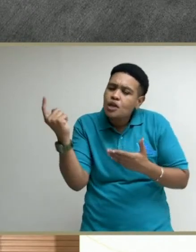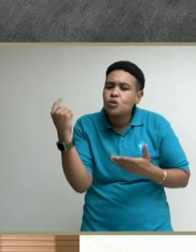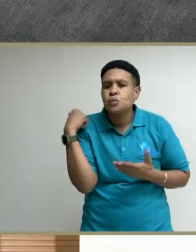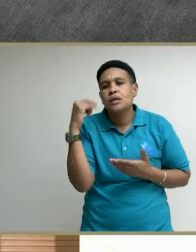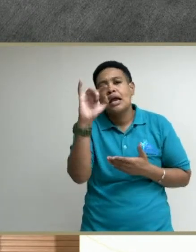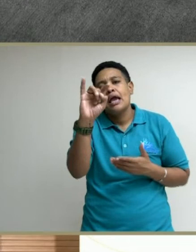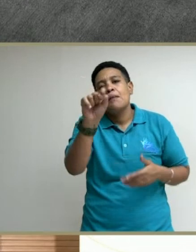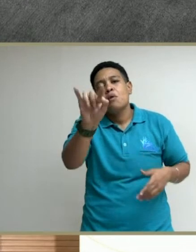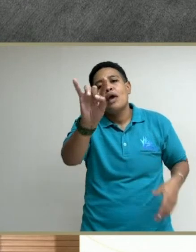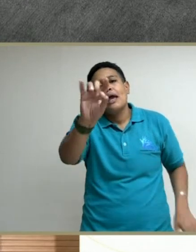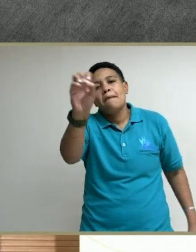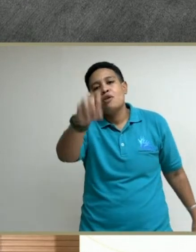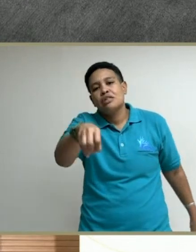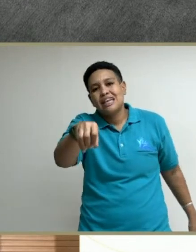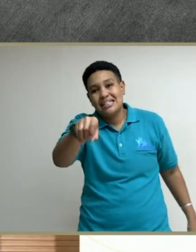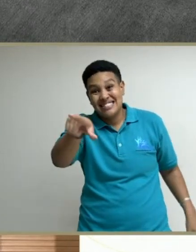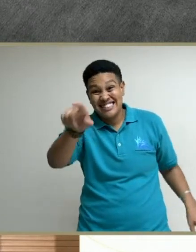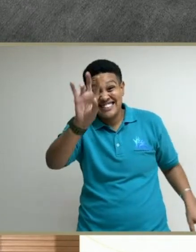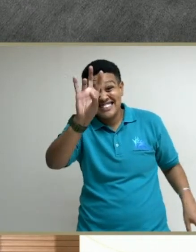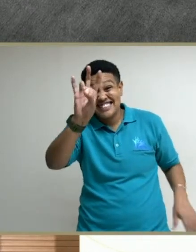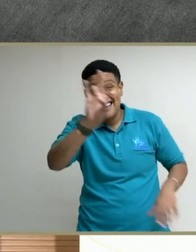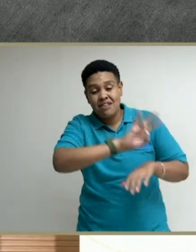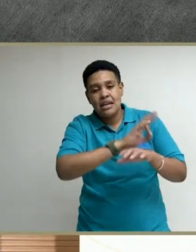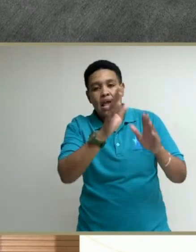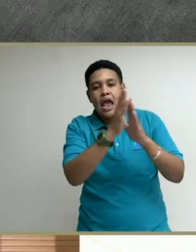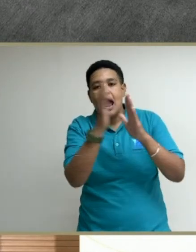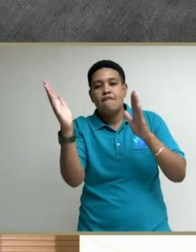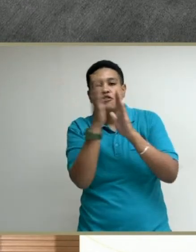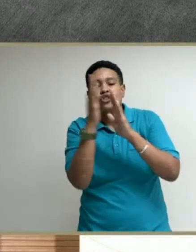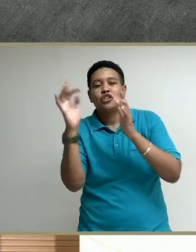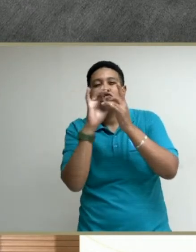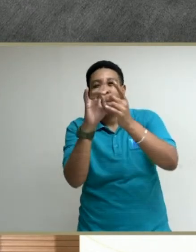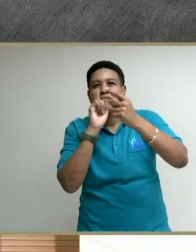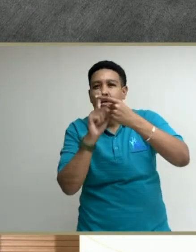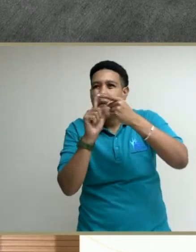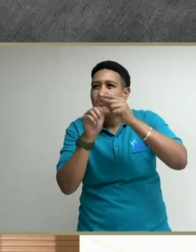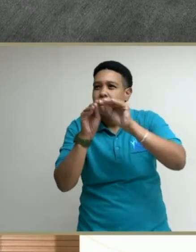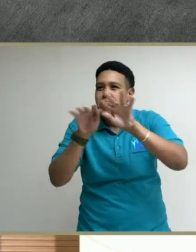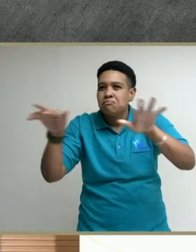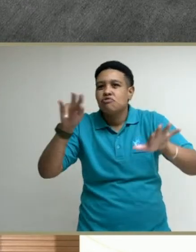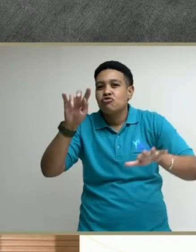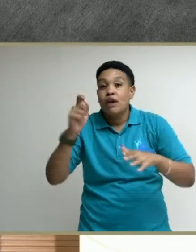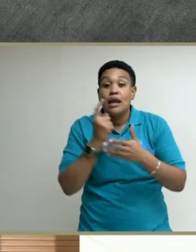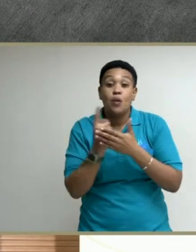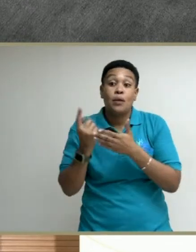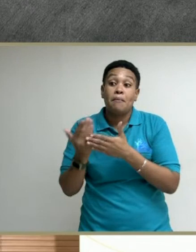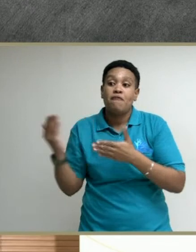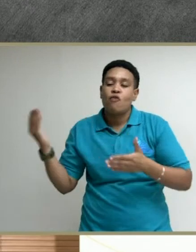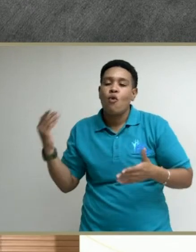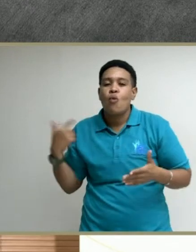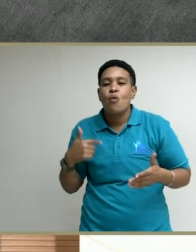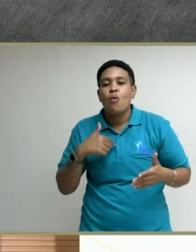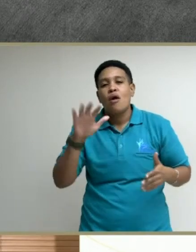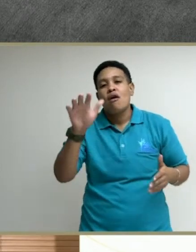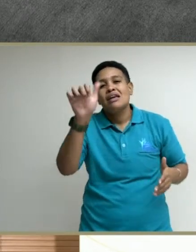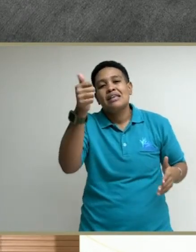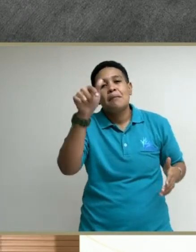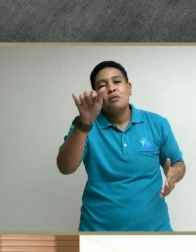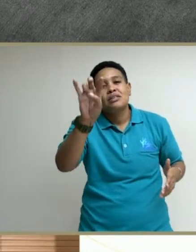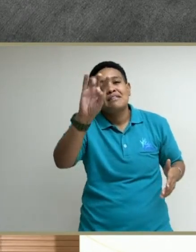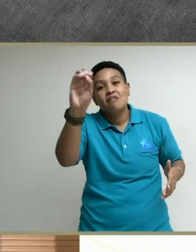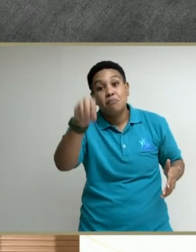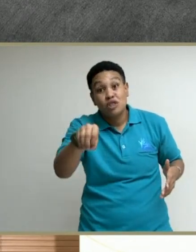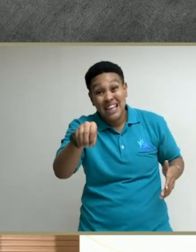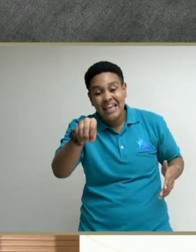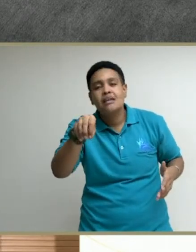an 8.8% 7-day average in terms of the positivity rate. And the week before that, we were at about